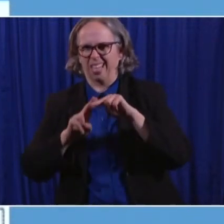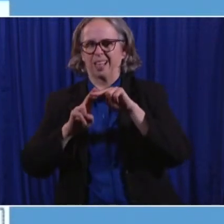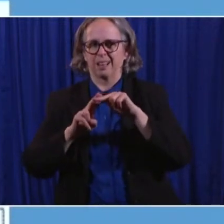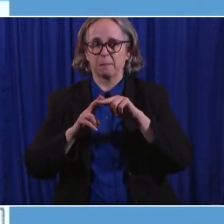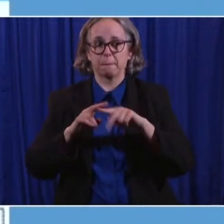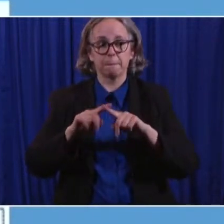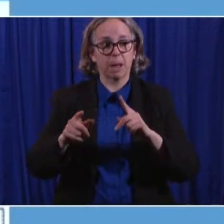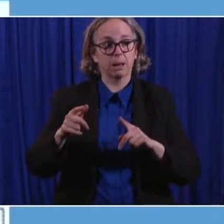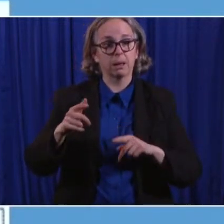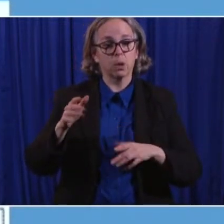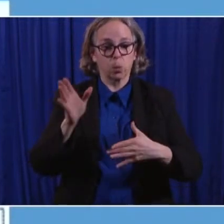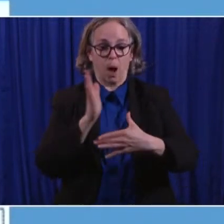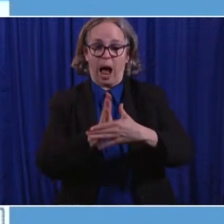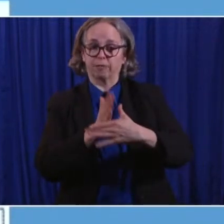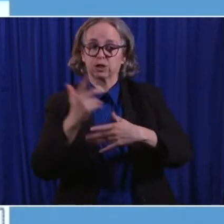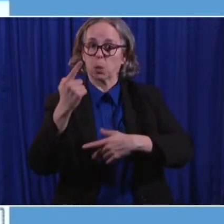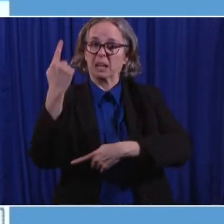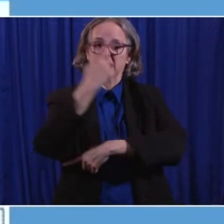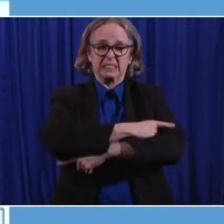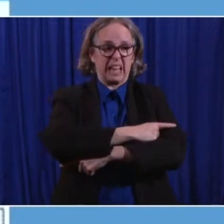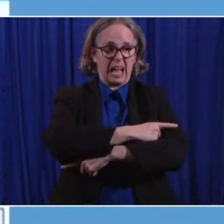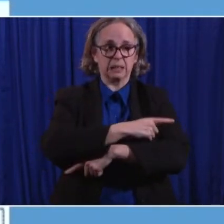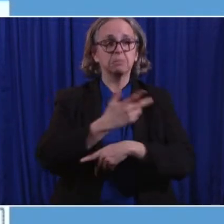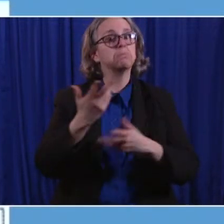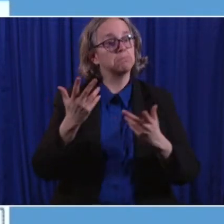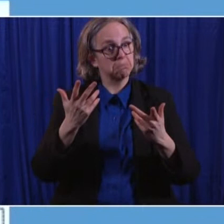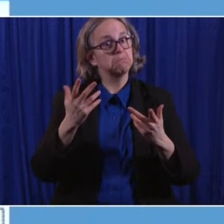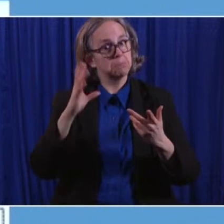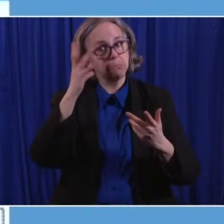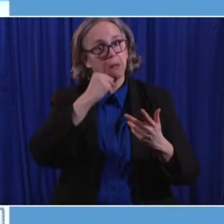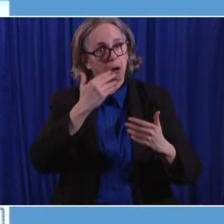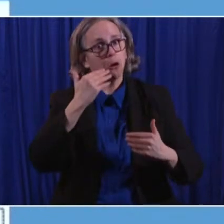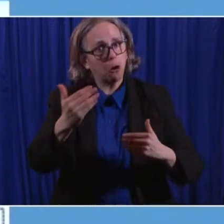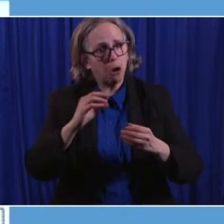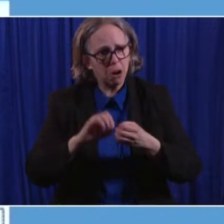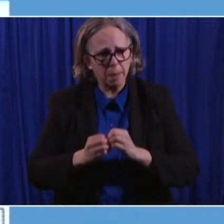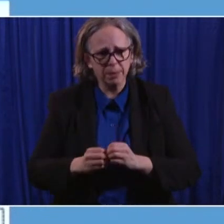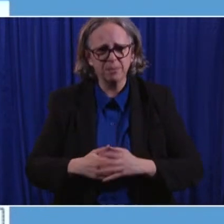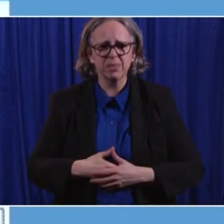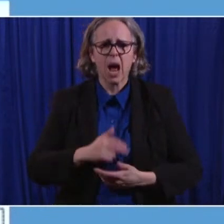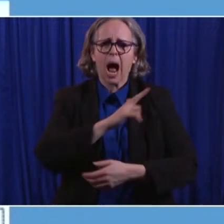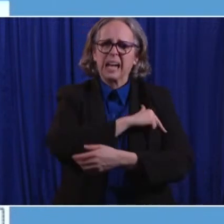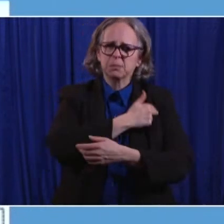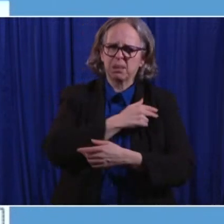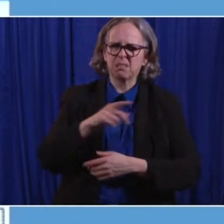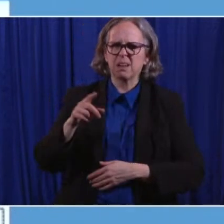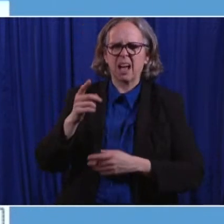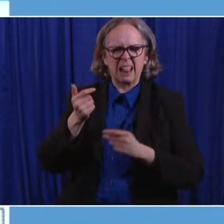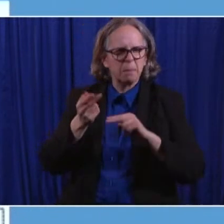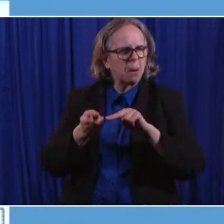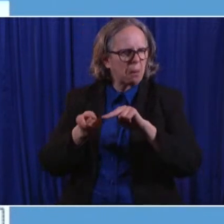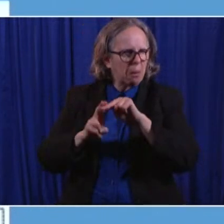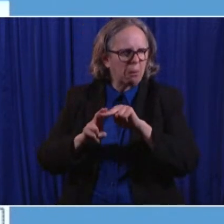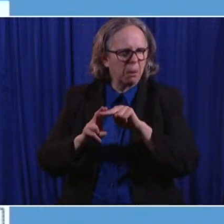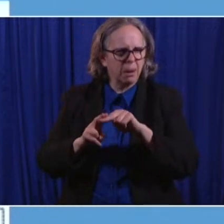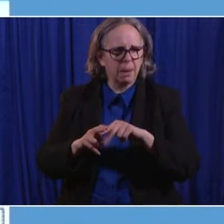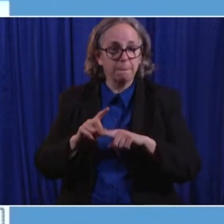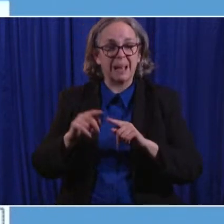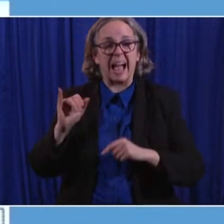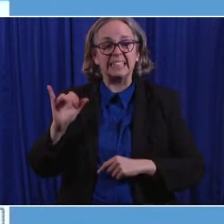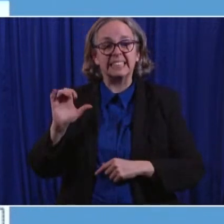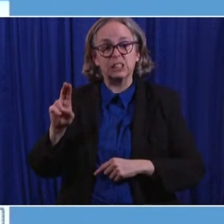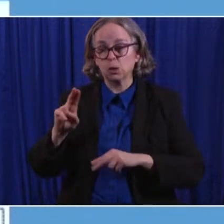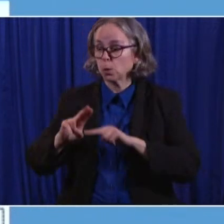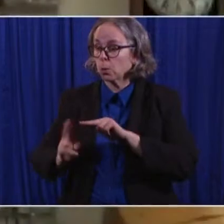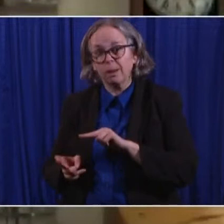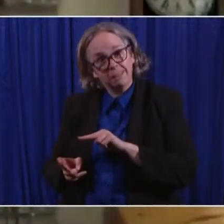average, which is good. Hospitalization's a little bit above. ICU admissions a little bit down from there.